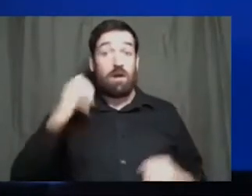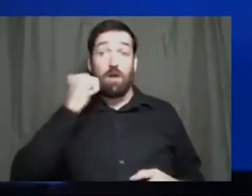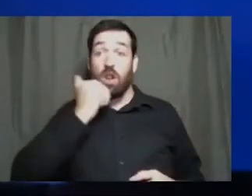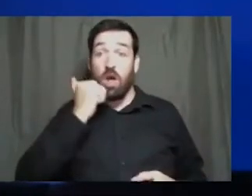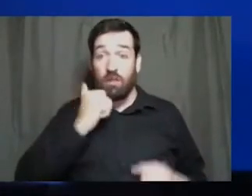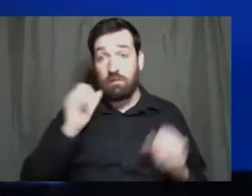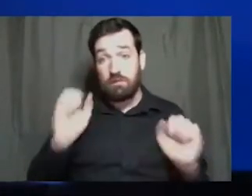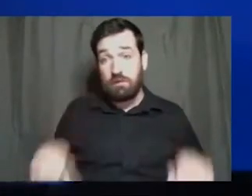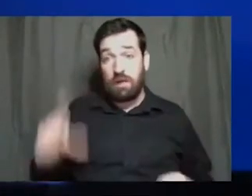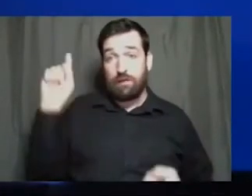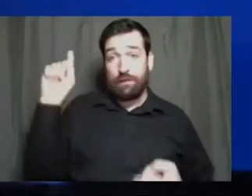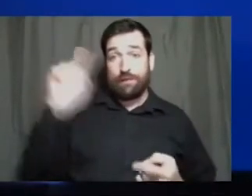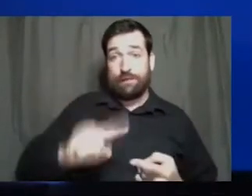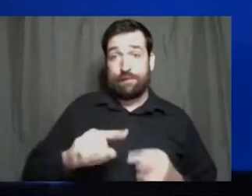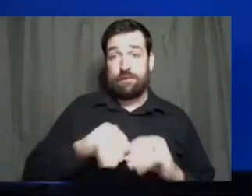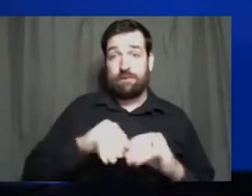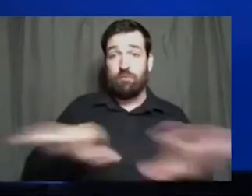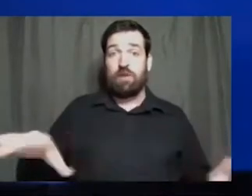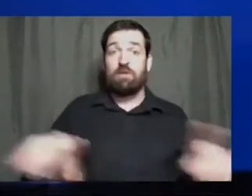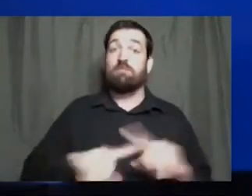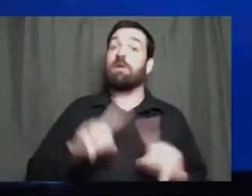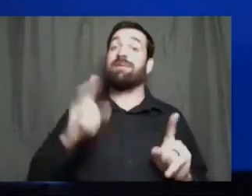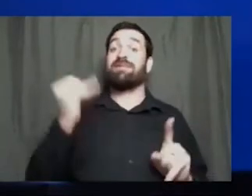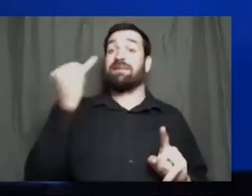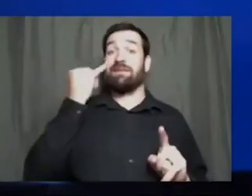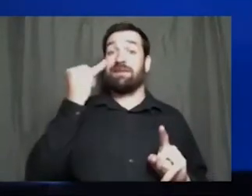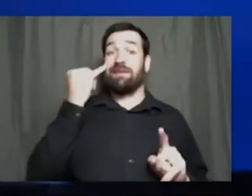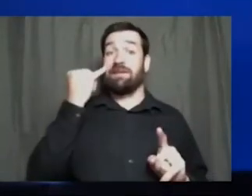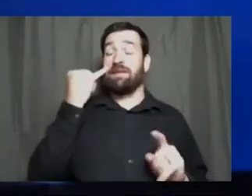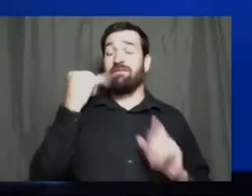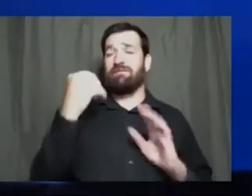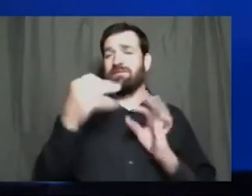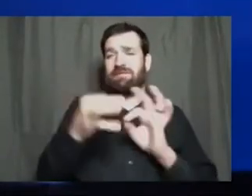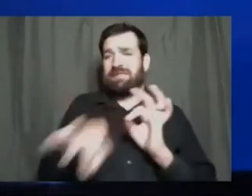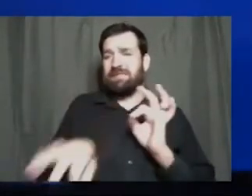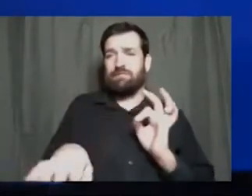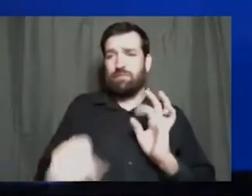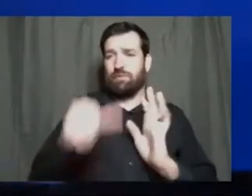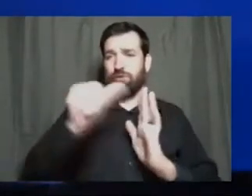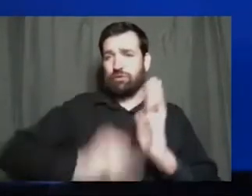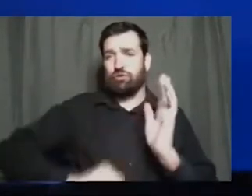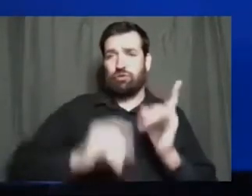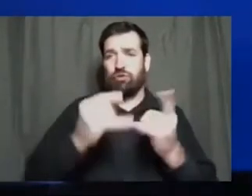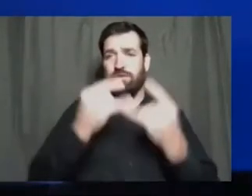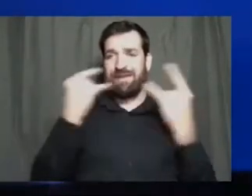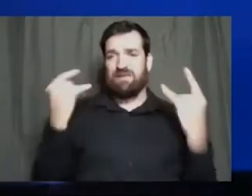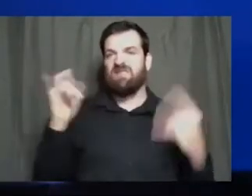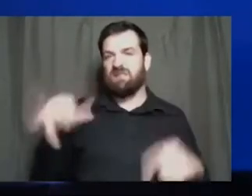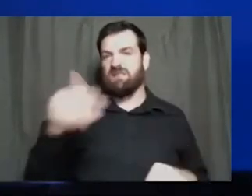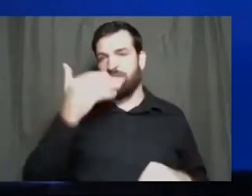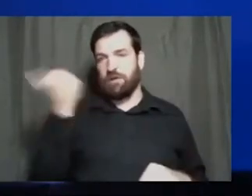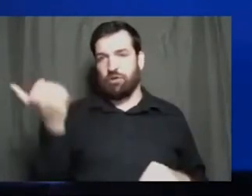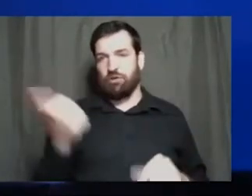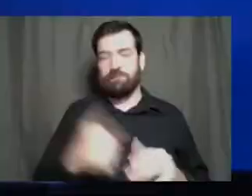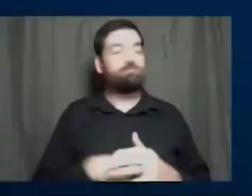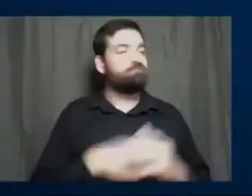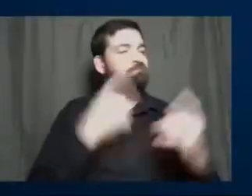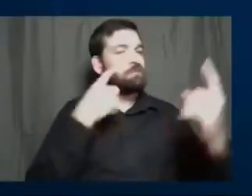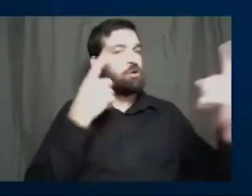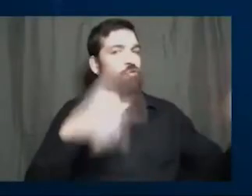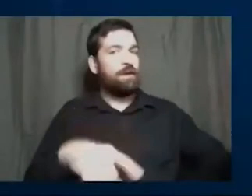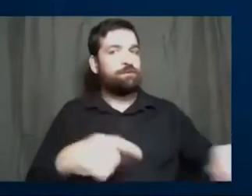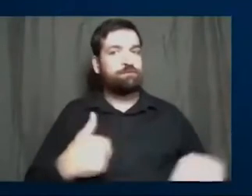spread. But if you've got the simple surgical masks that you can get in the store, those are even better. That's what I was just going to ask. Yeah, I would agree. I mean, we know that